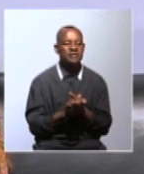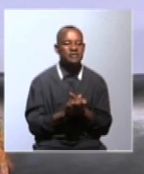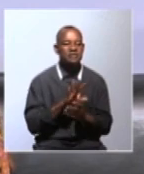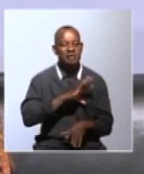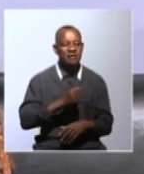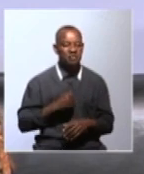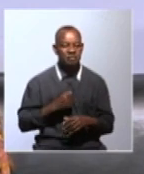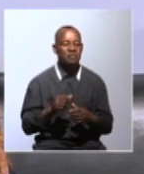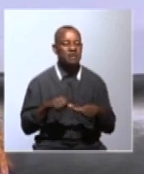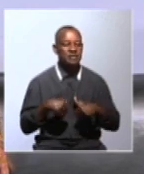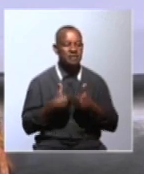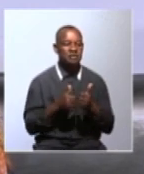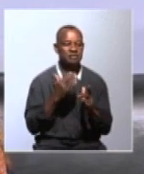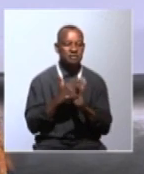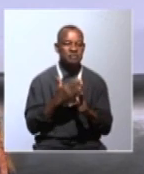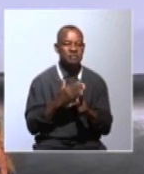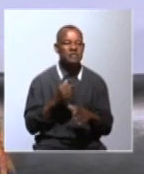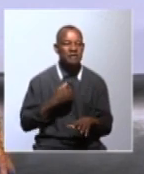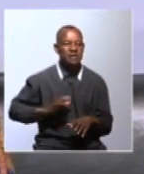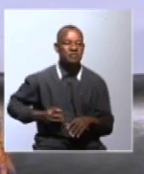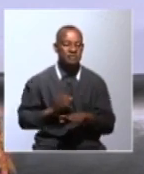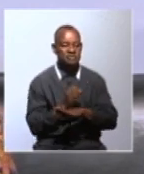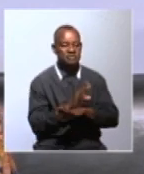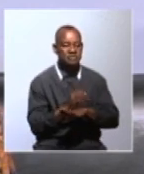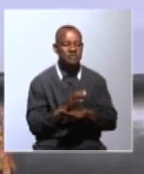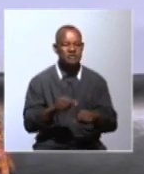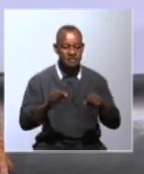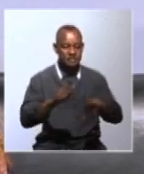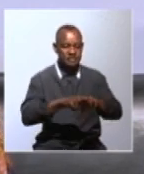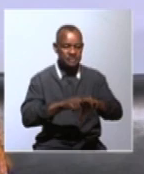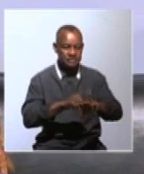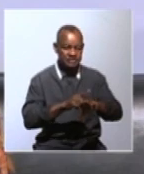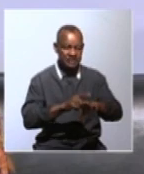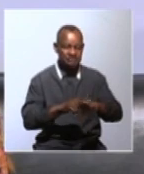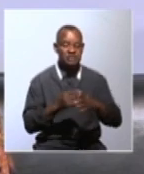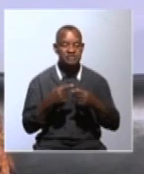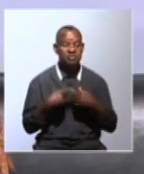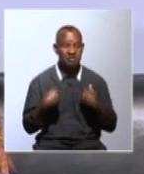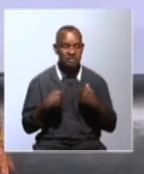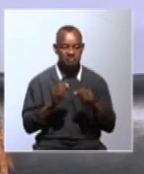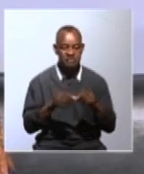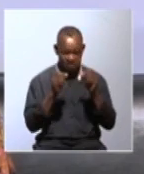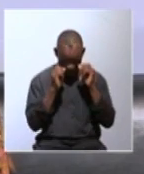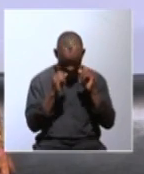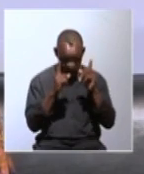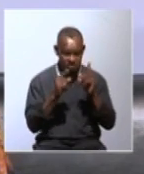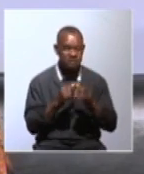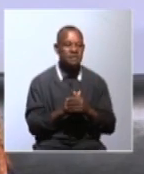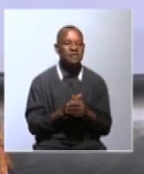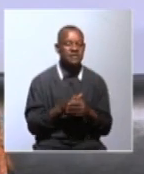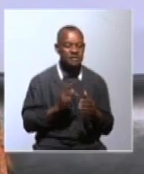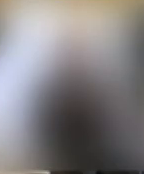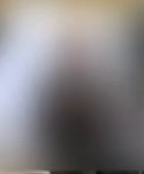them that it's now time for them also to take extra precautions and treat each